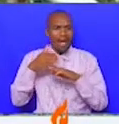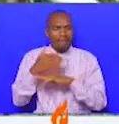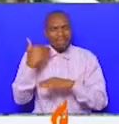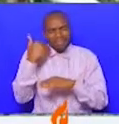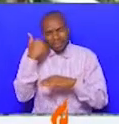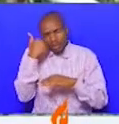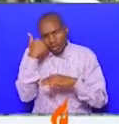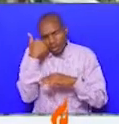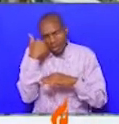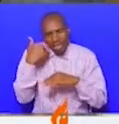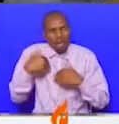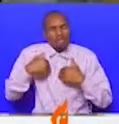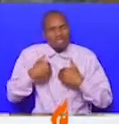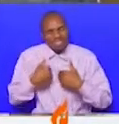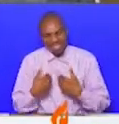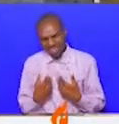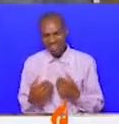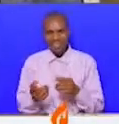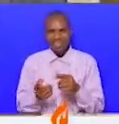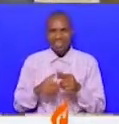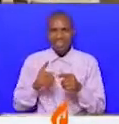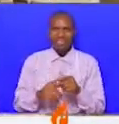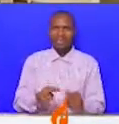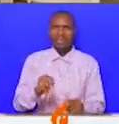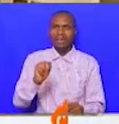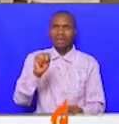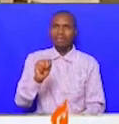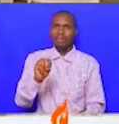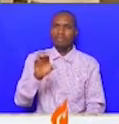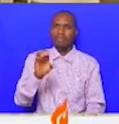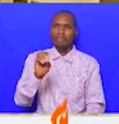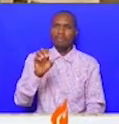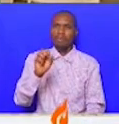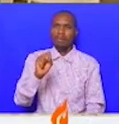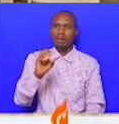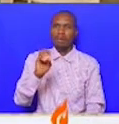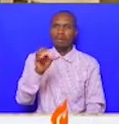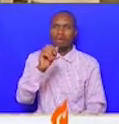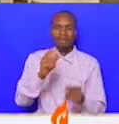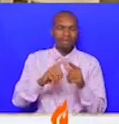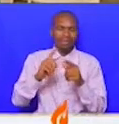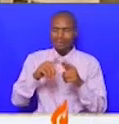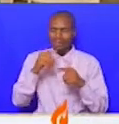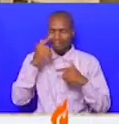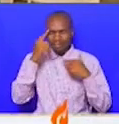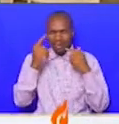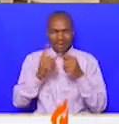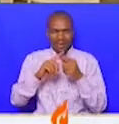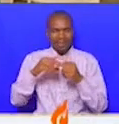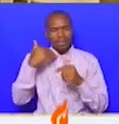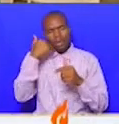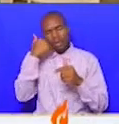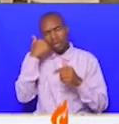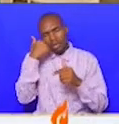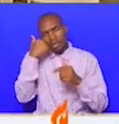nyareko babo kumoingira Moses Omundi Thomas nigo akorera na gotebanga uriru wabere boko